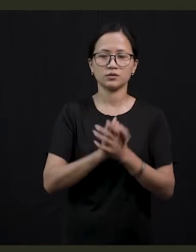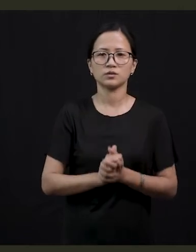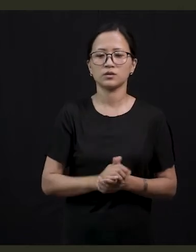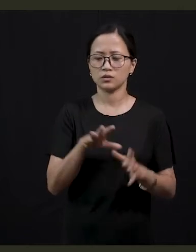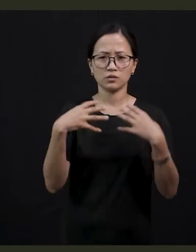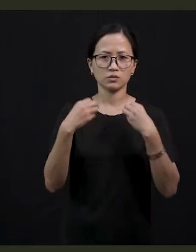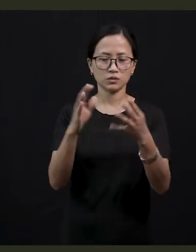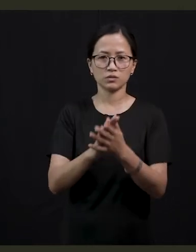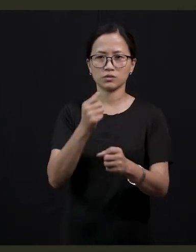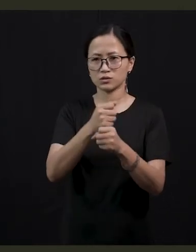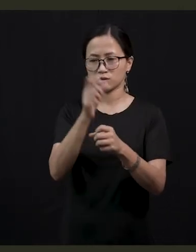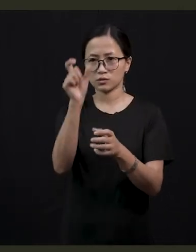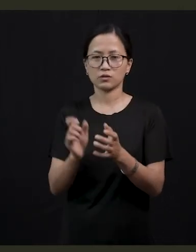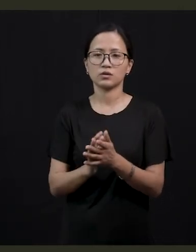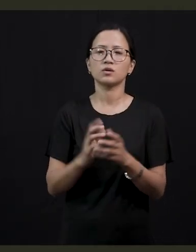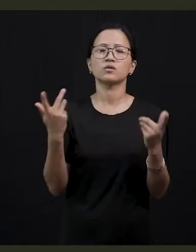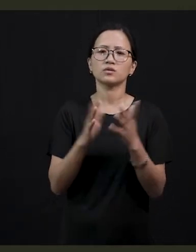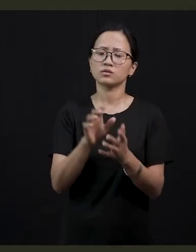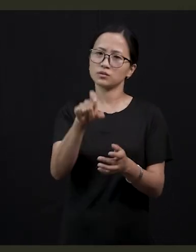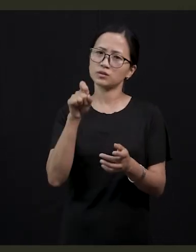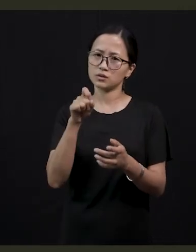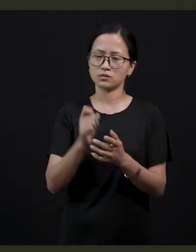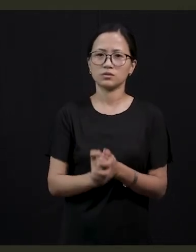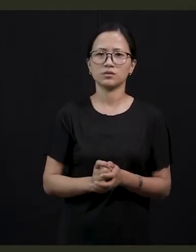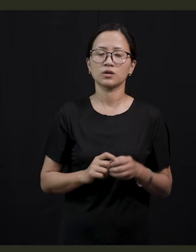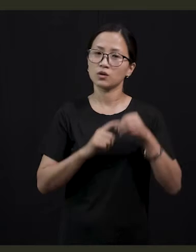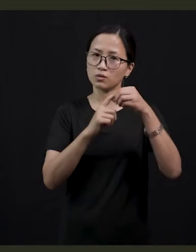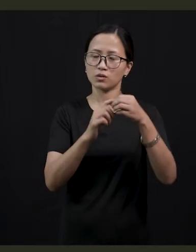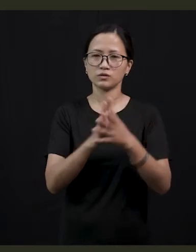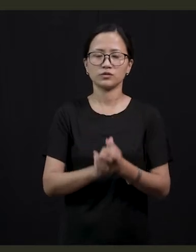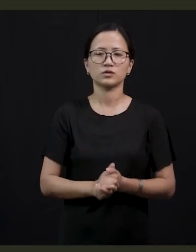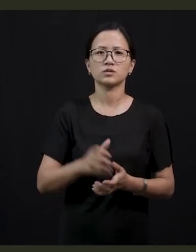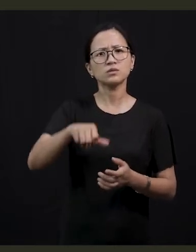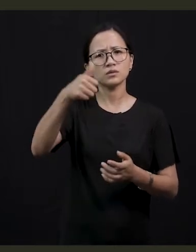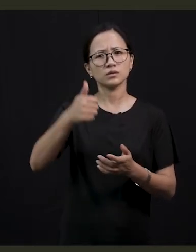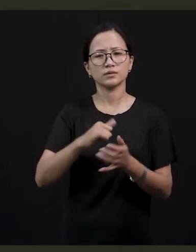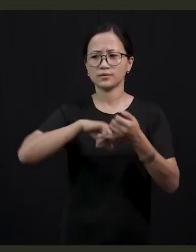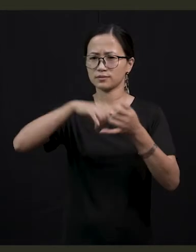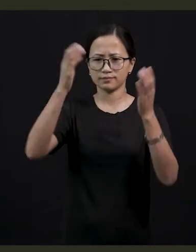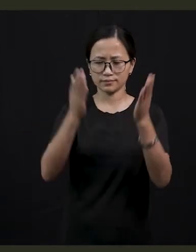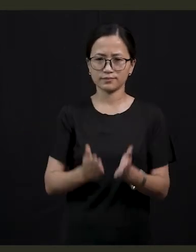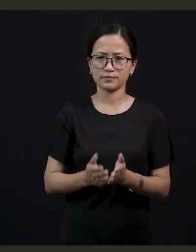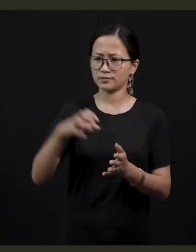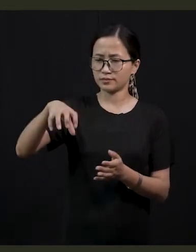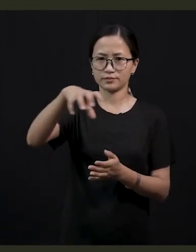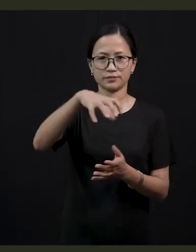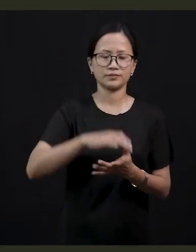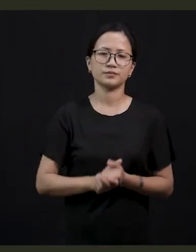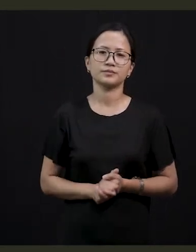you wanted to become a governor, so what are the qualifications that you must have to be a governor in any state?